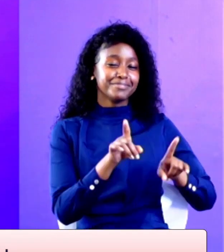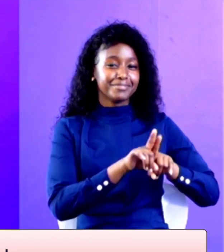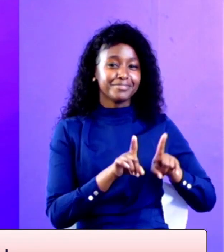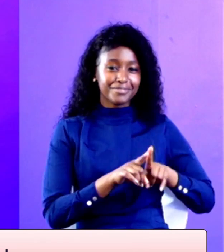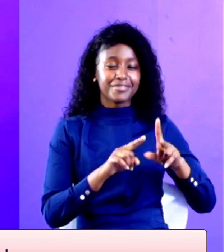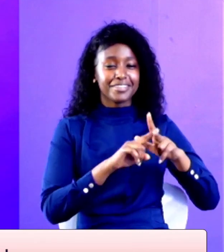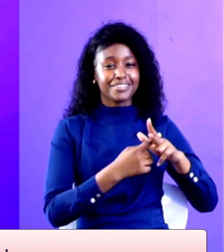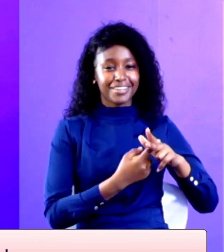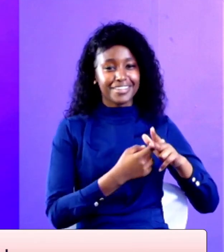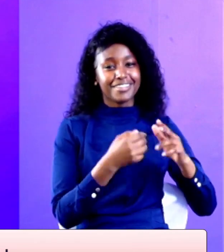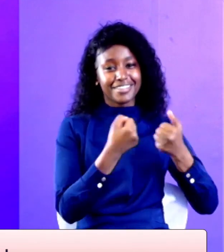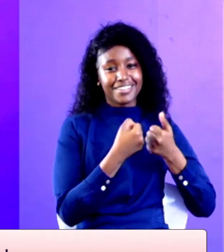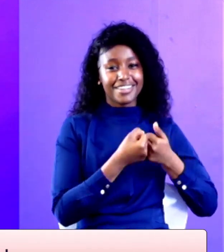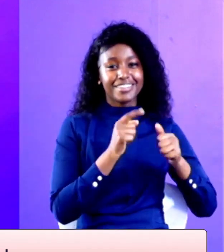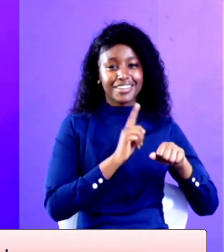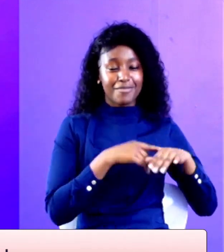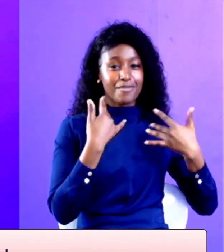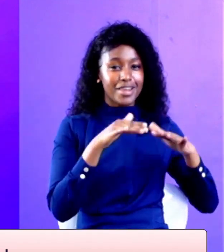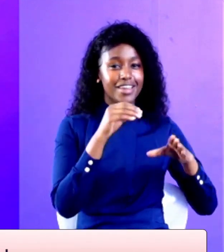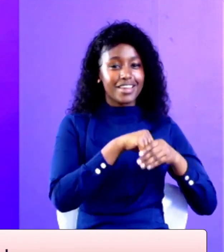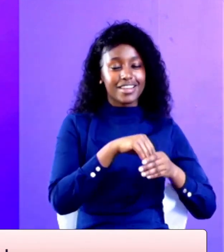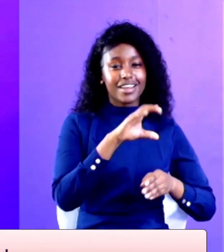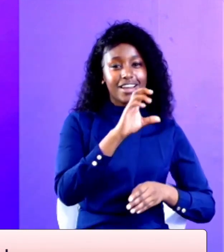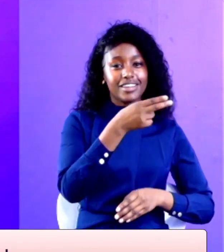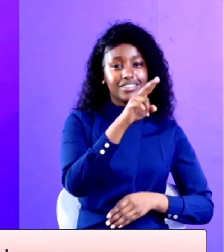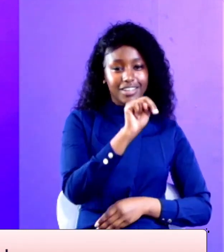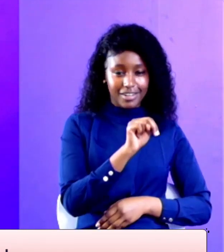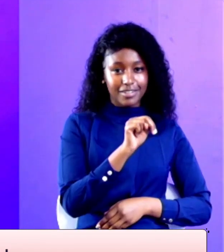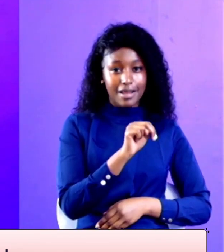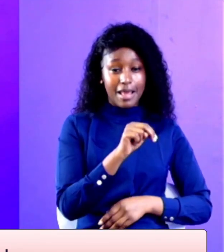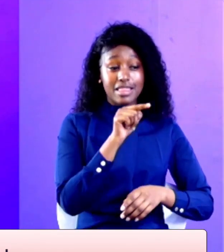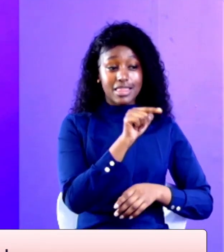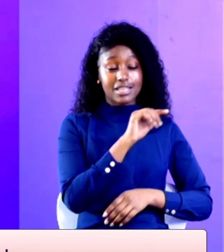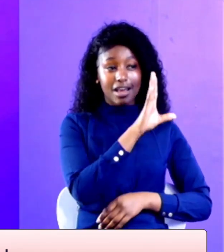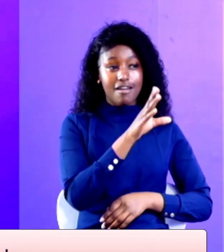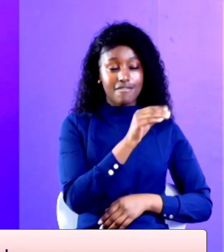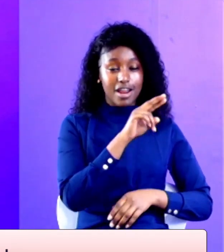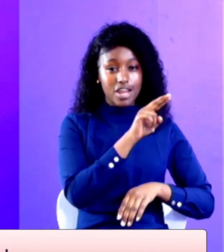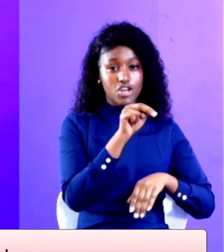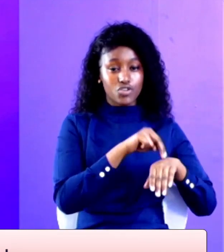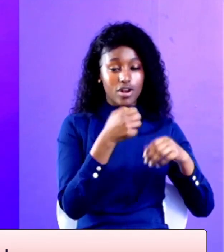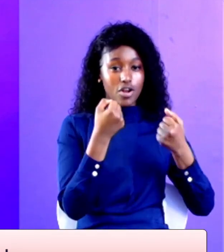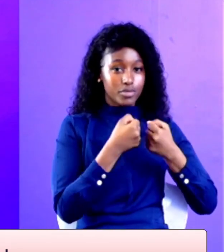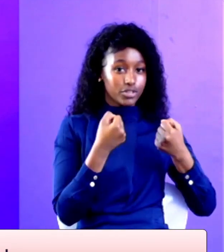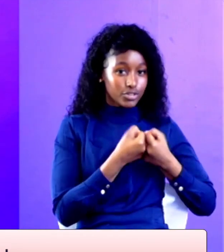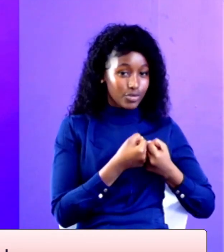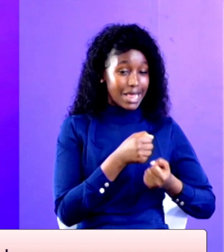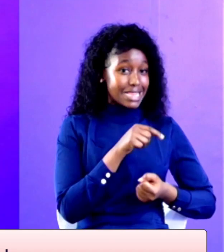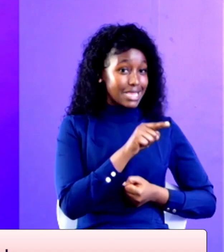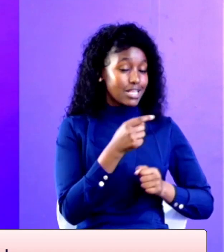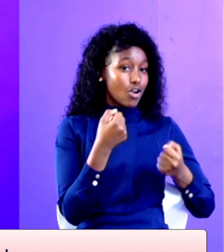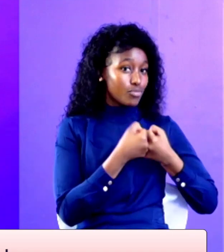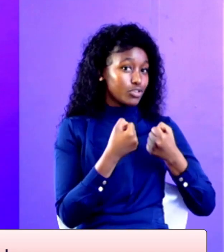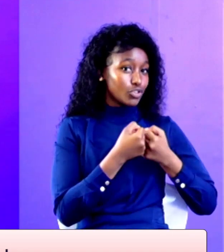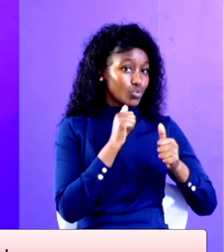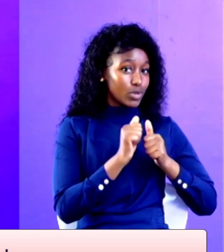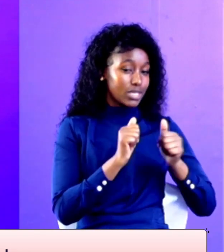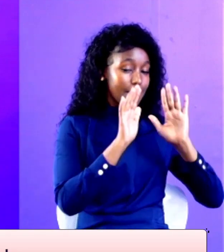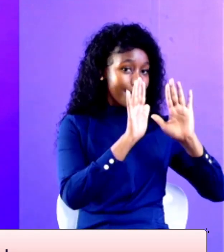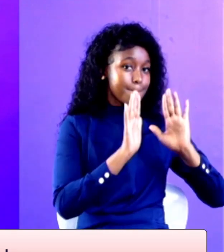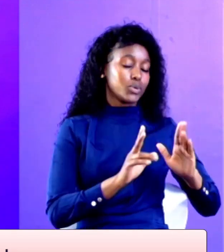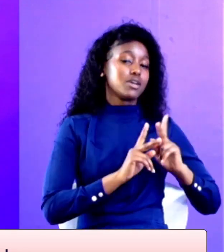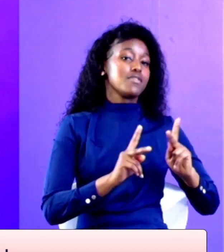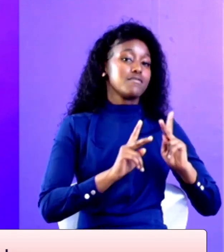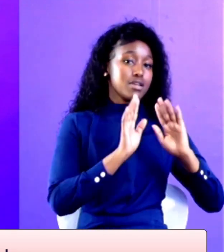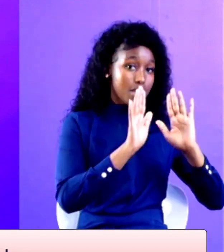CHAN. And this African Nations Championship, it is a competition that has importance now that